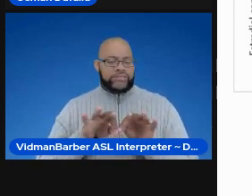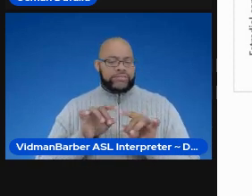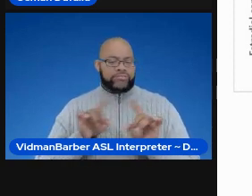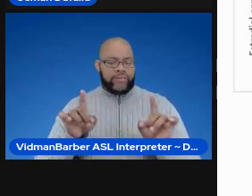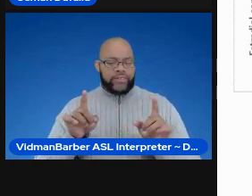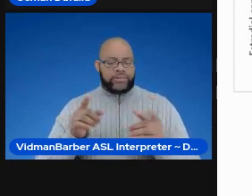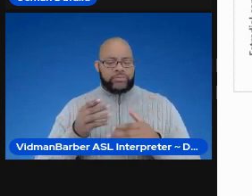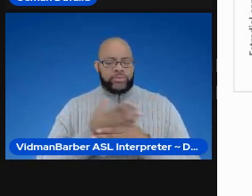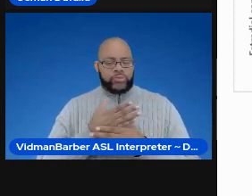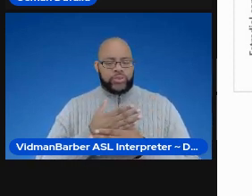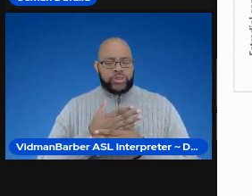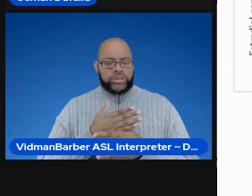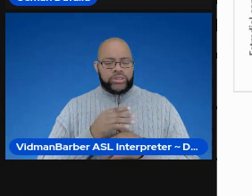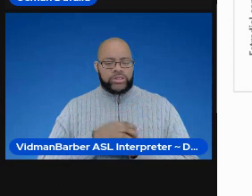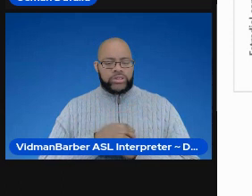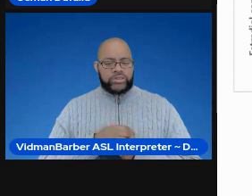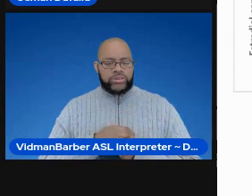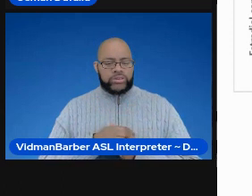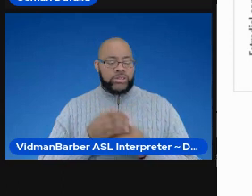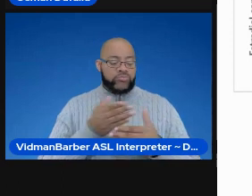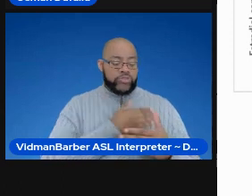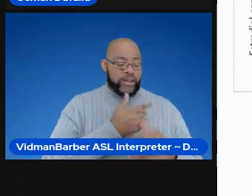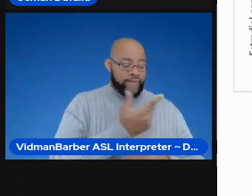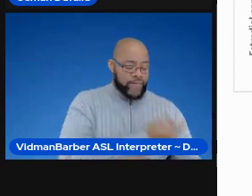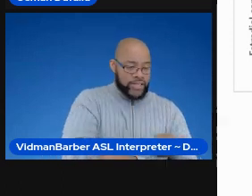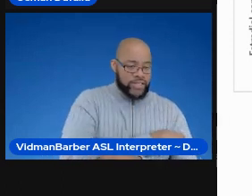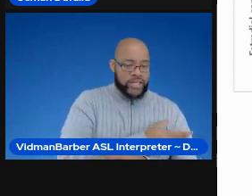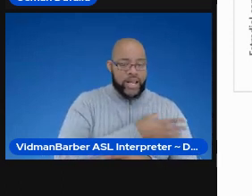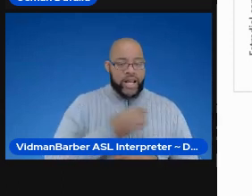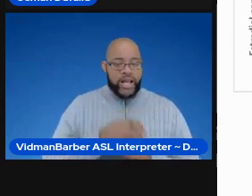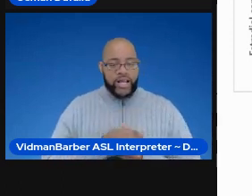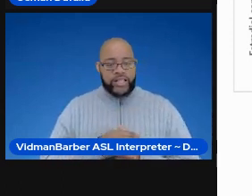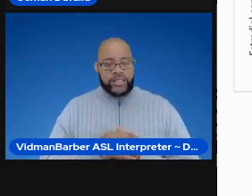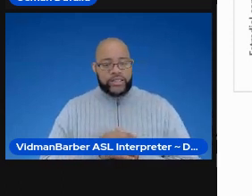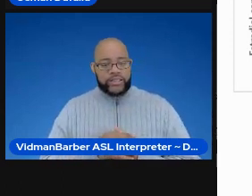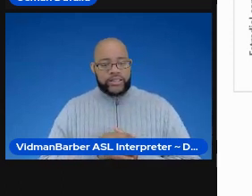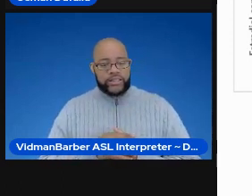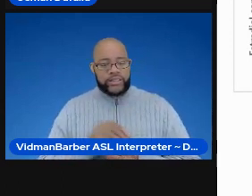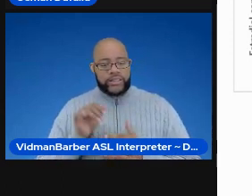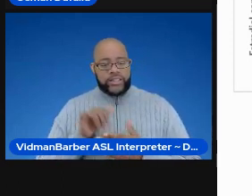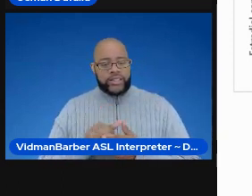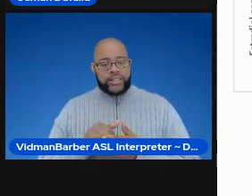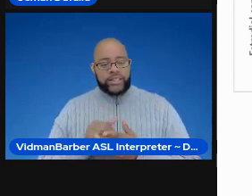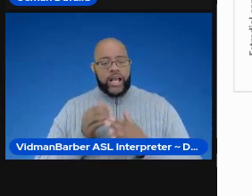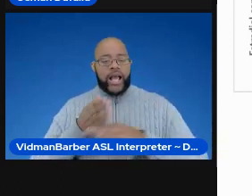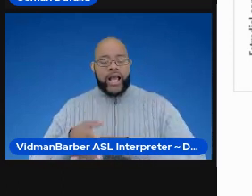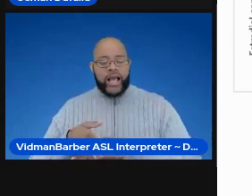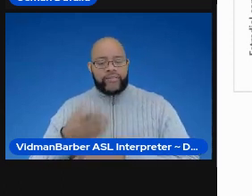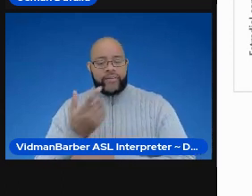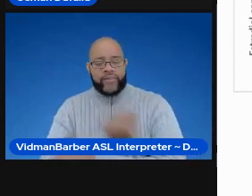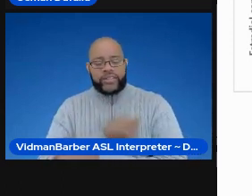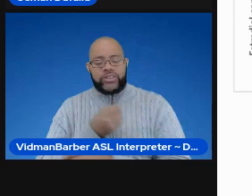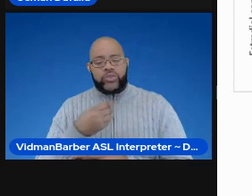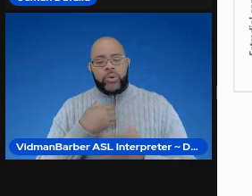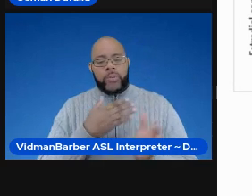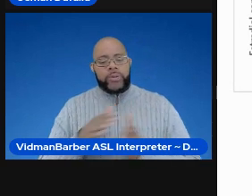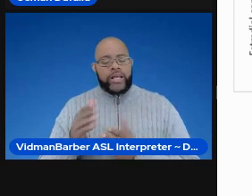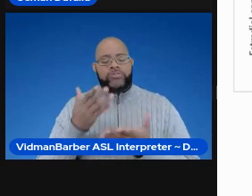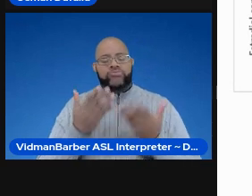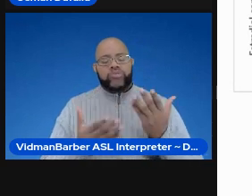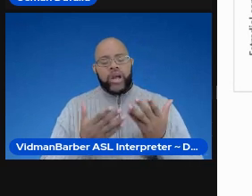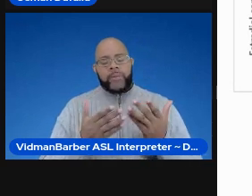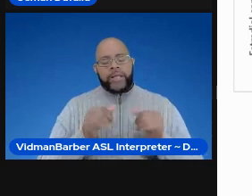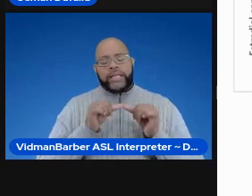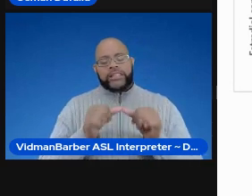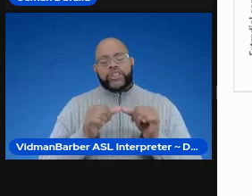between the pre-vaccine and the 60-day post-vaccine. So we plan to probably